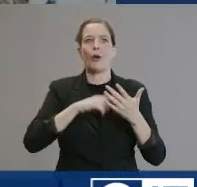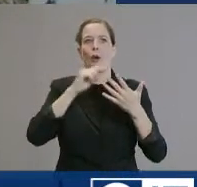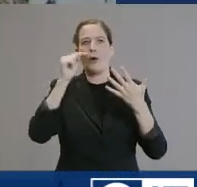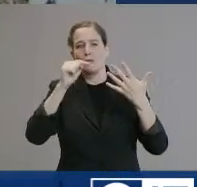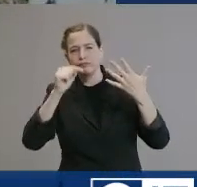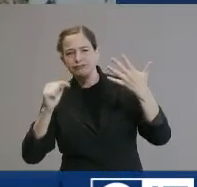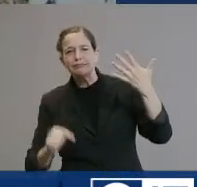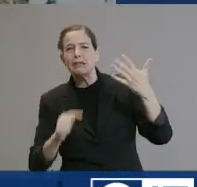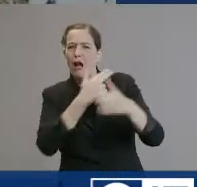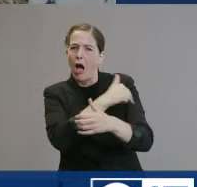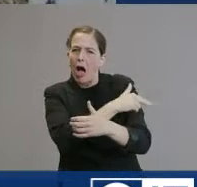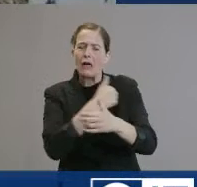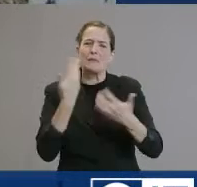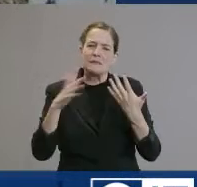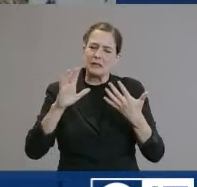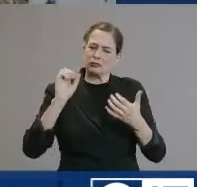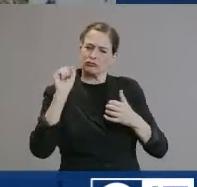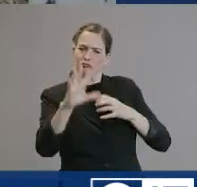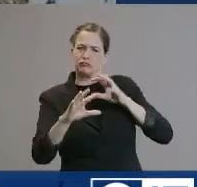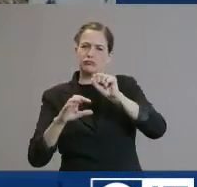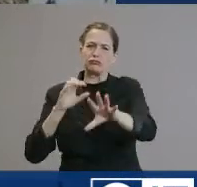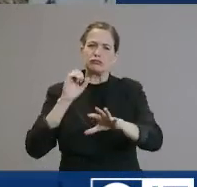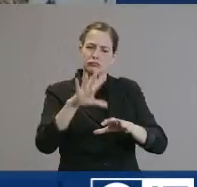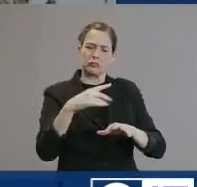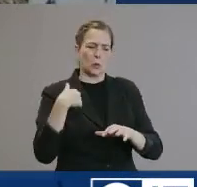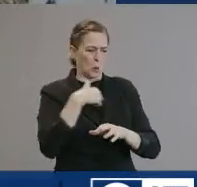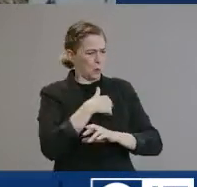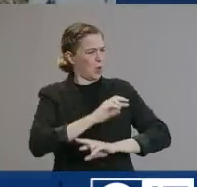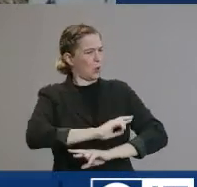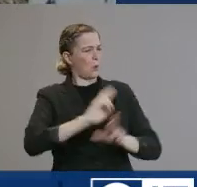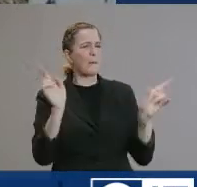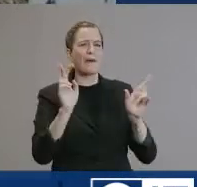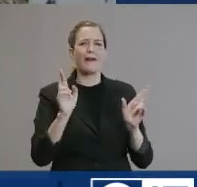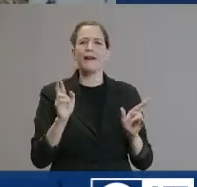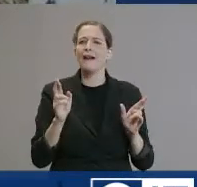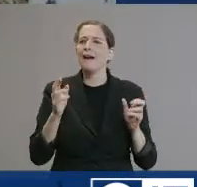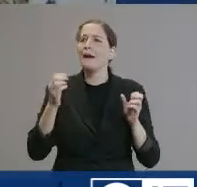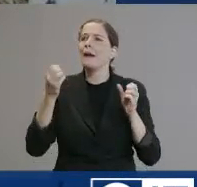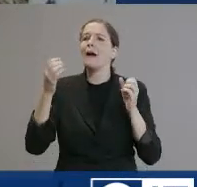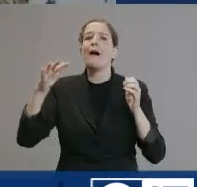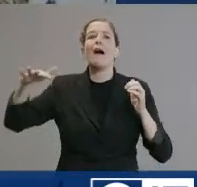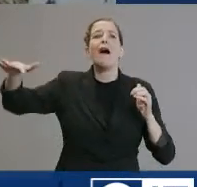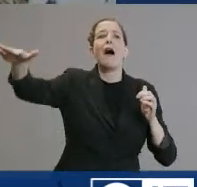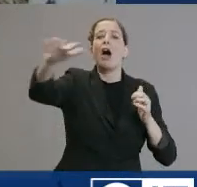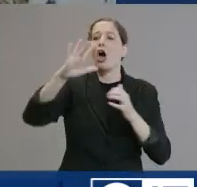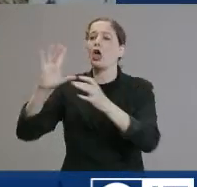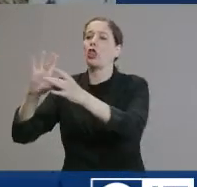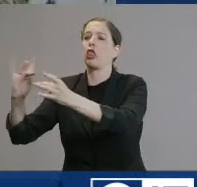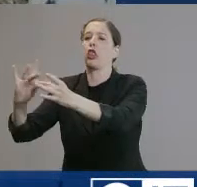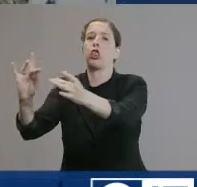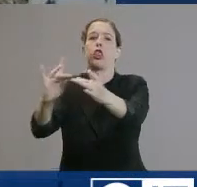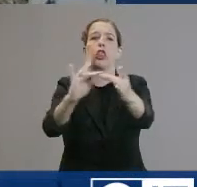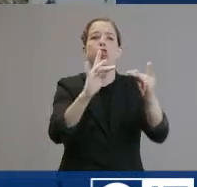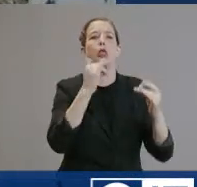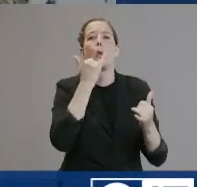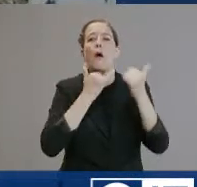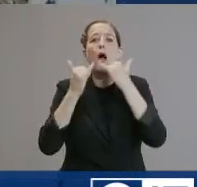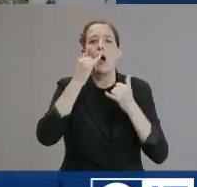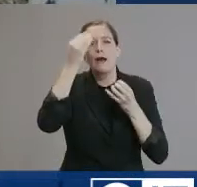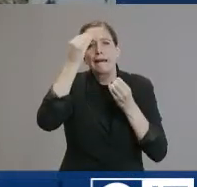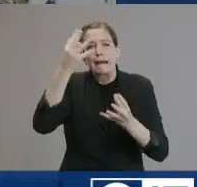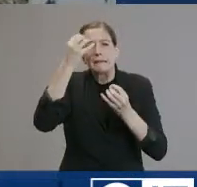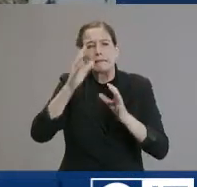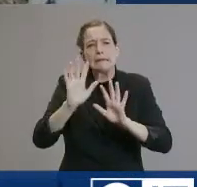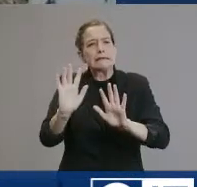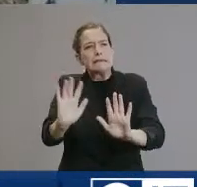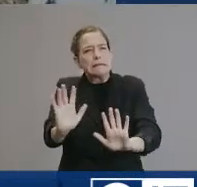of misinformation out there. It's important that we have the facts straight on where we are in hospital capacity